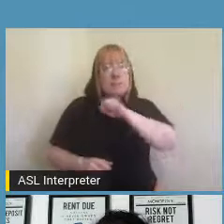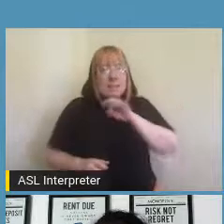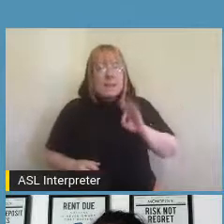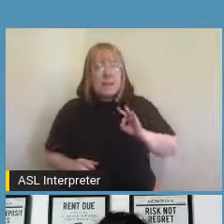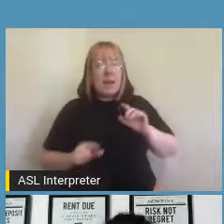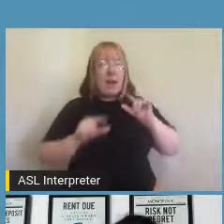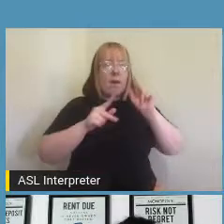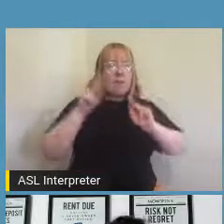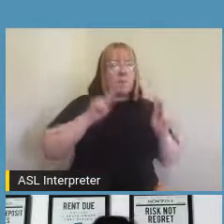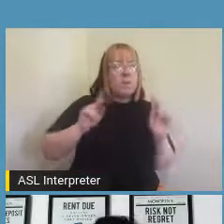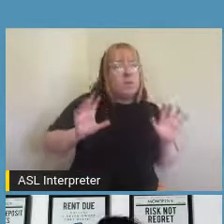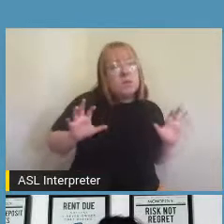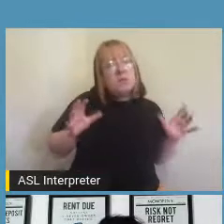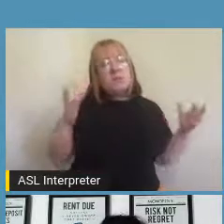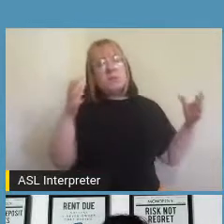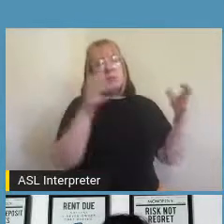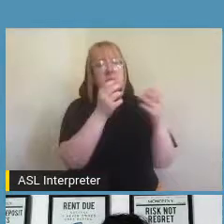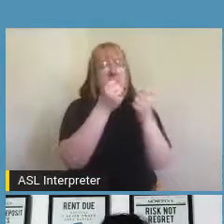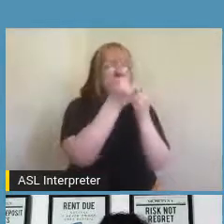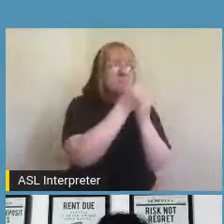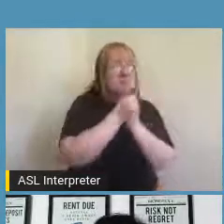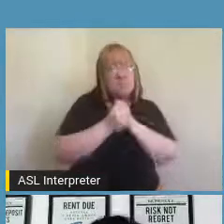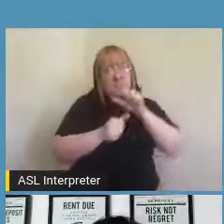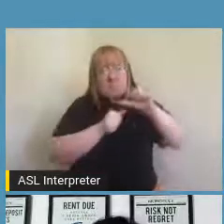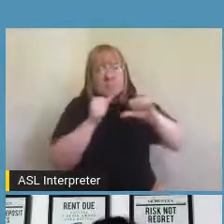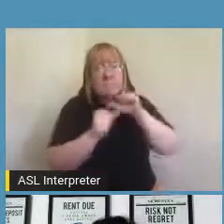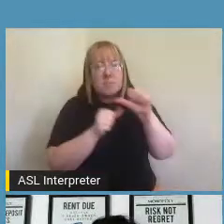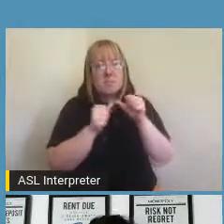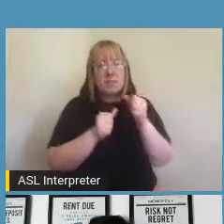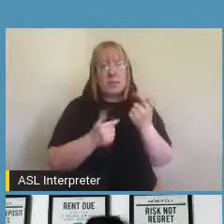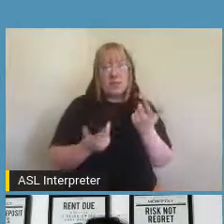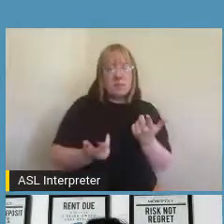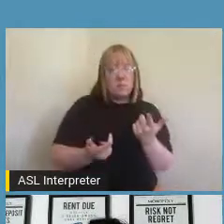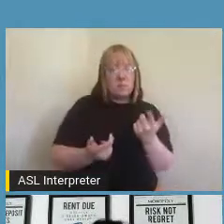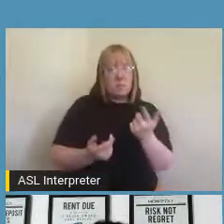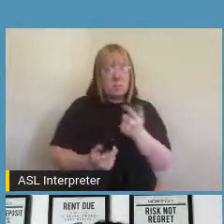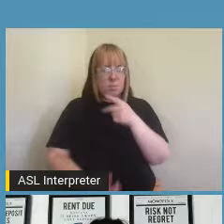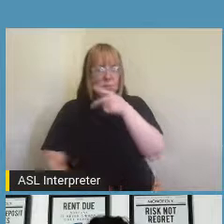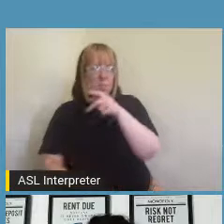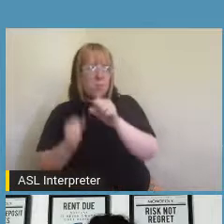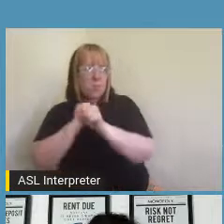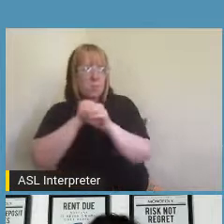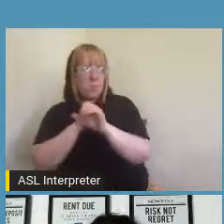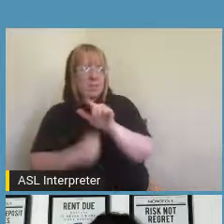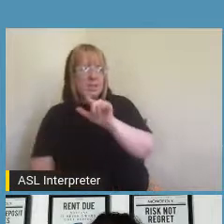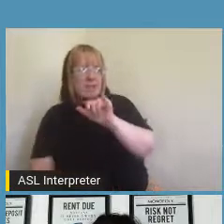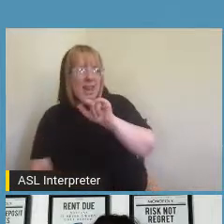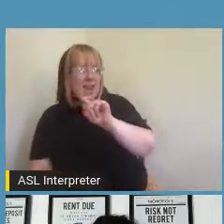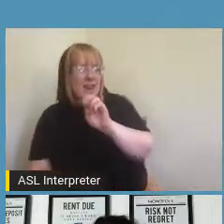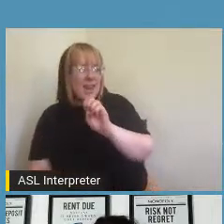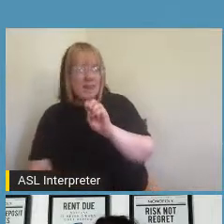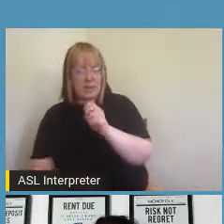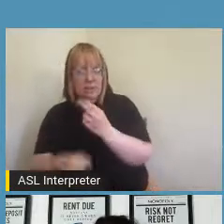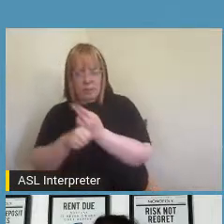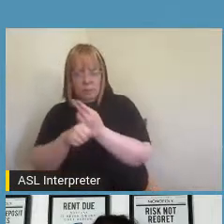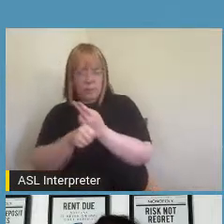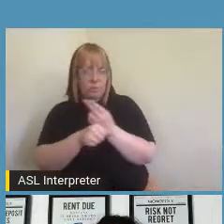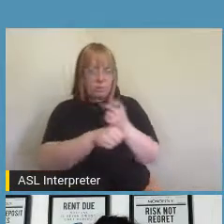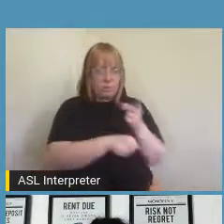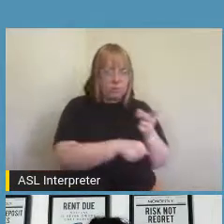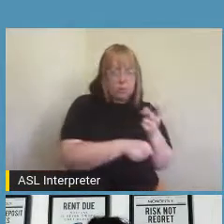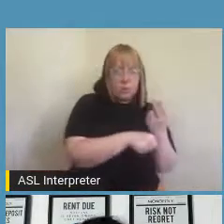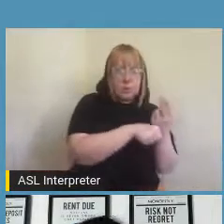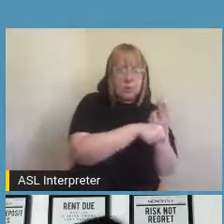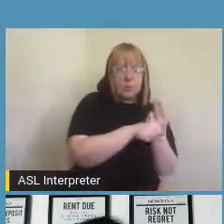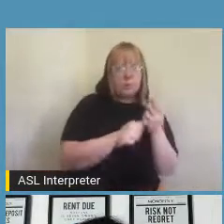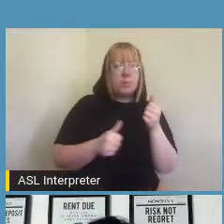getting the mindset of when might we use one over the other. And so in this case, for our time together today, let's